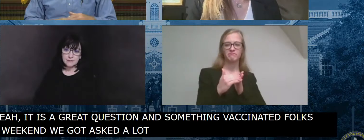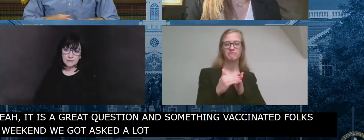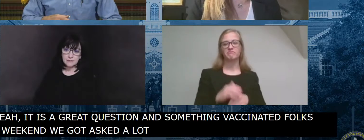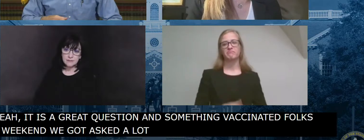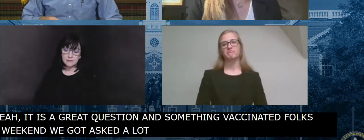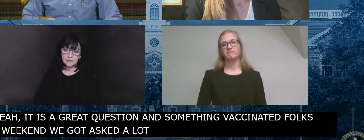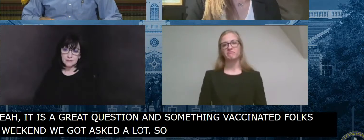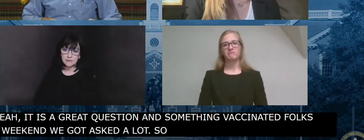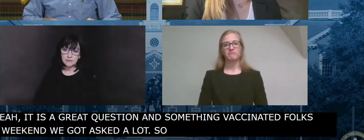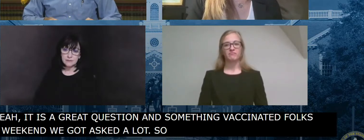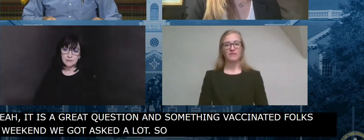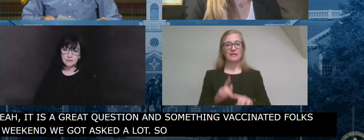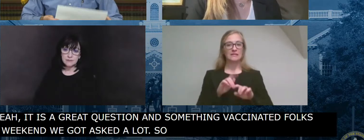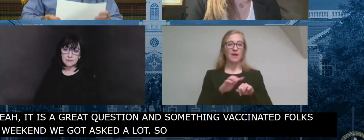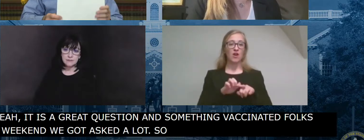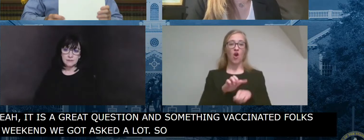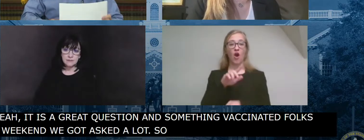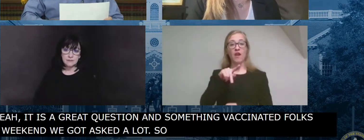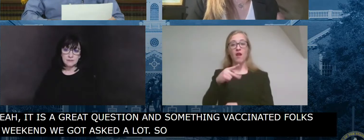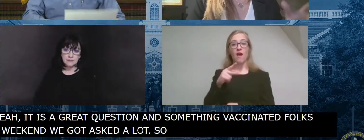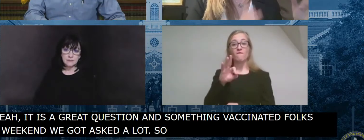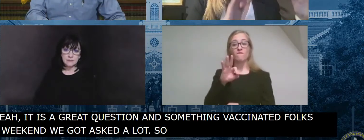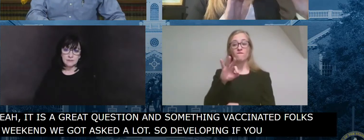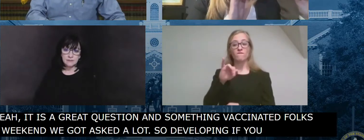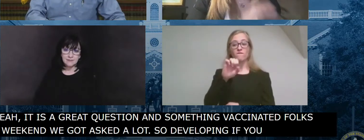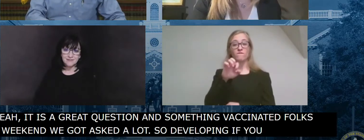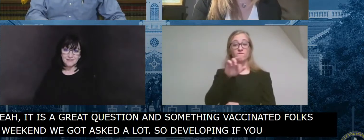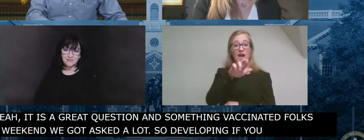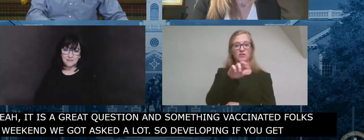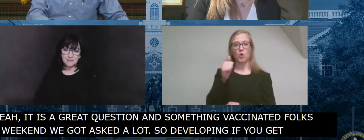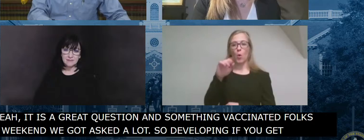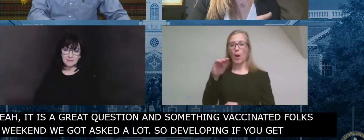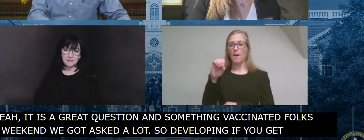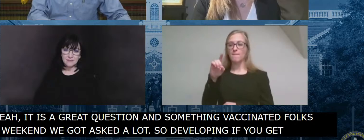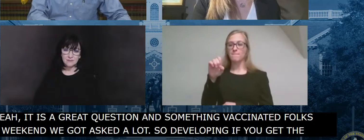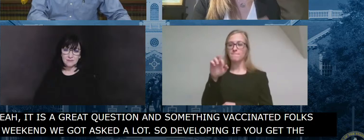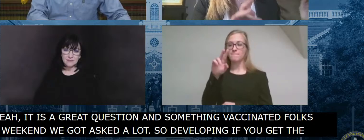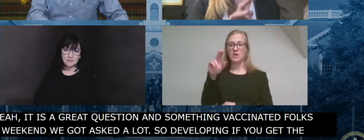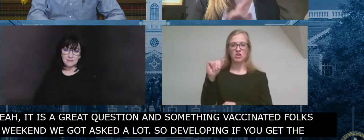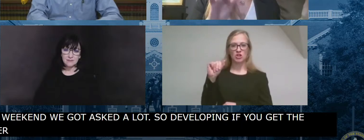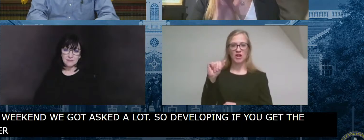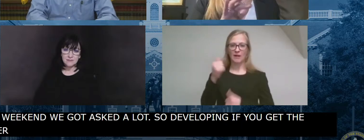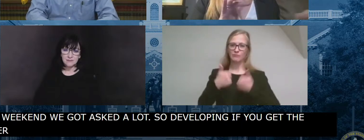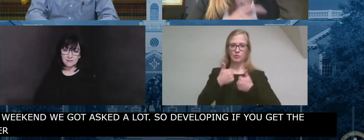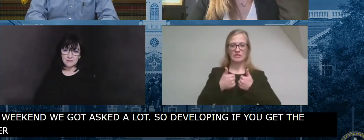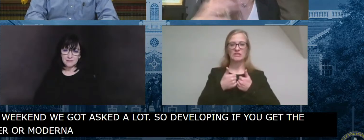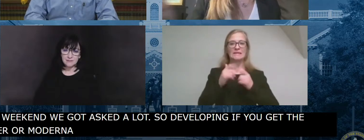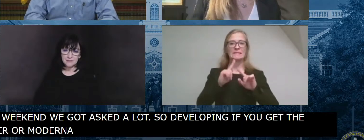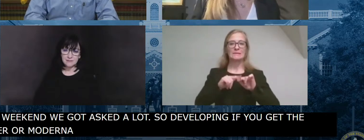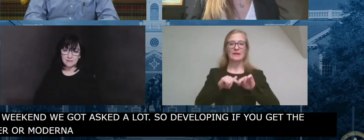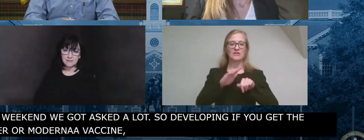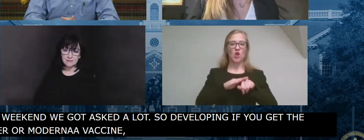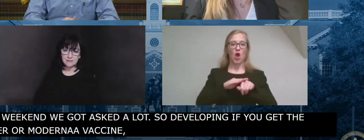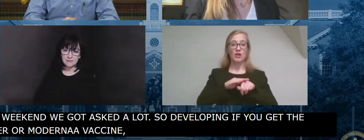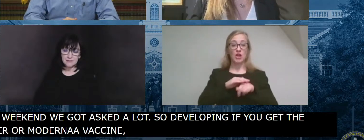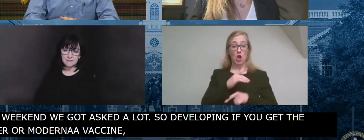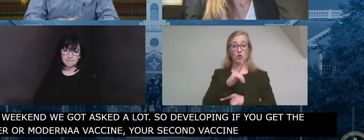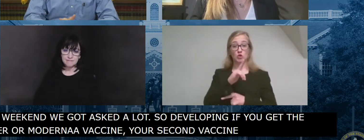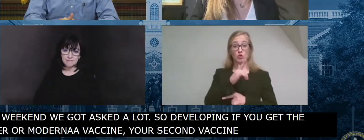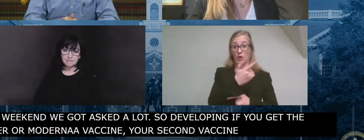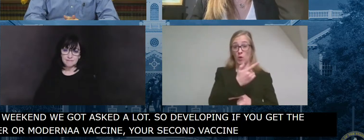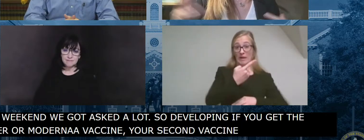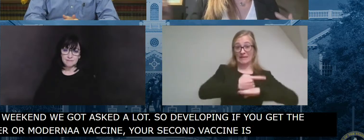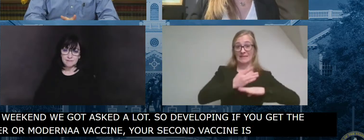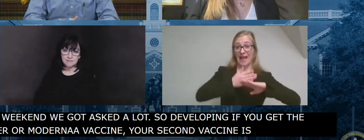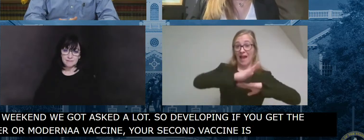depending on whether you get the Pfizer vaccine or the Moderna vaccine, one is your second vaccine is 21 days after the